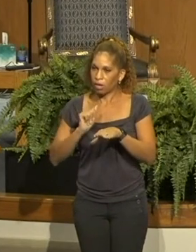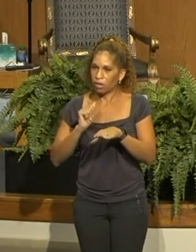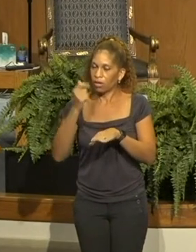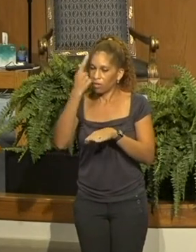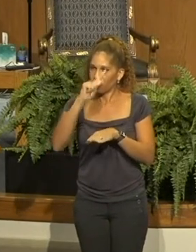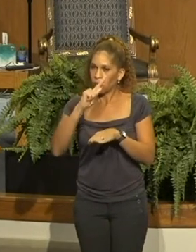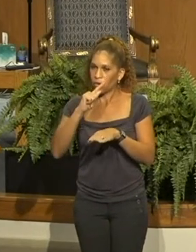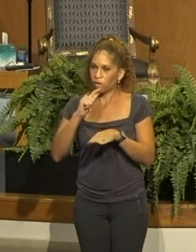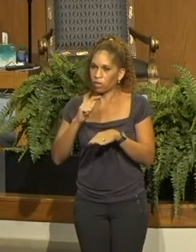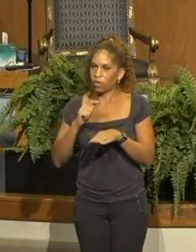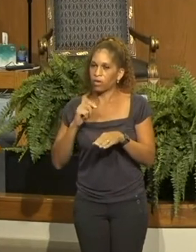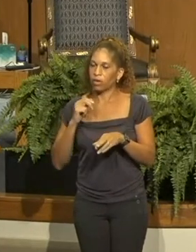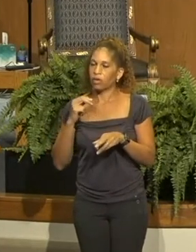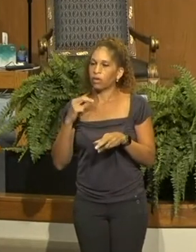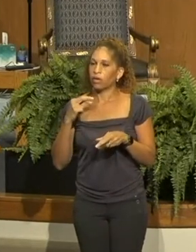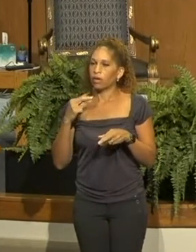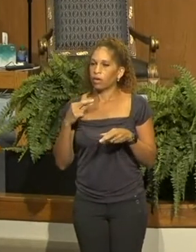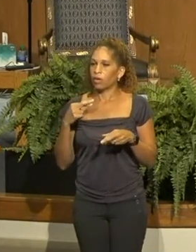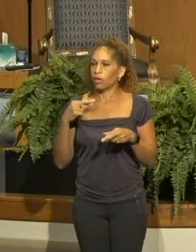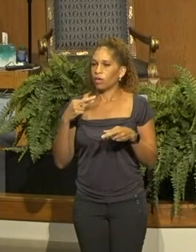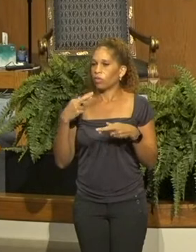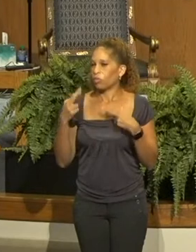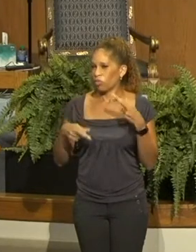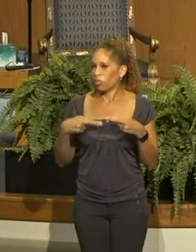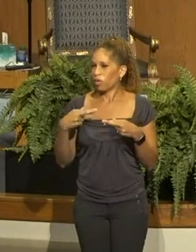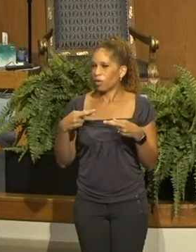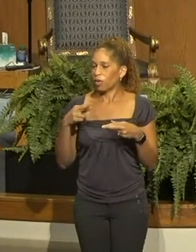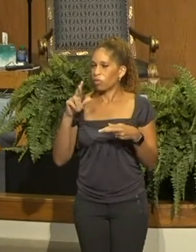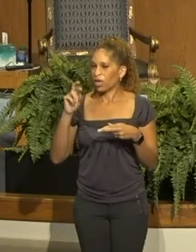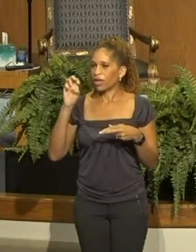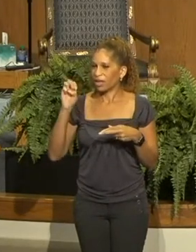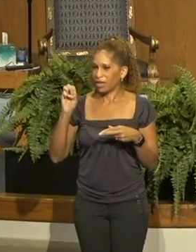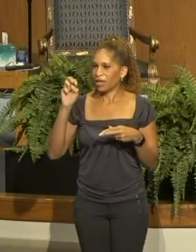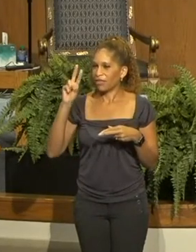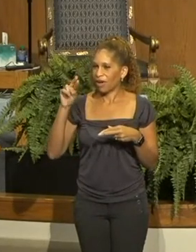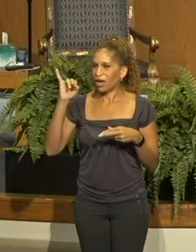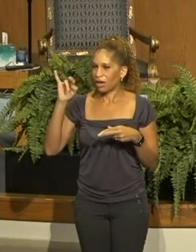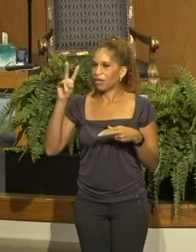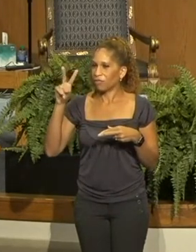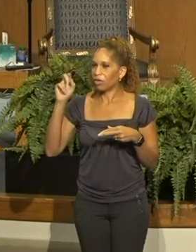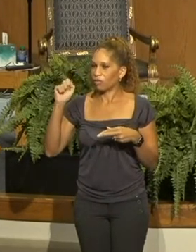Our speaker today is also the architect of the moral